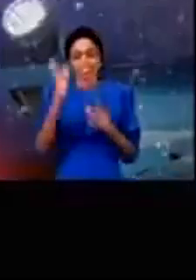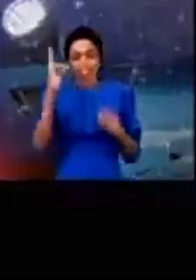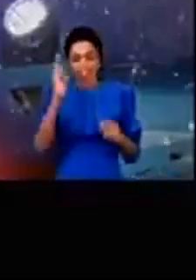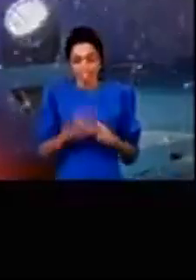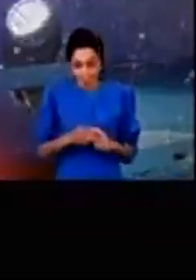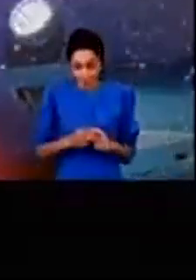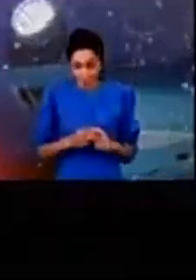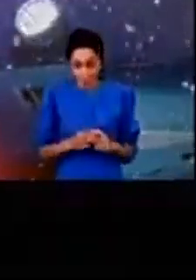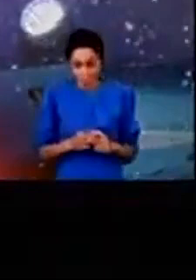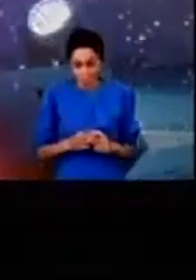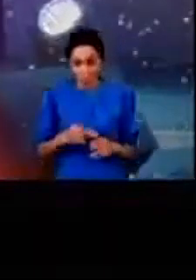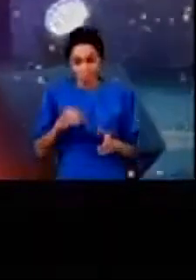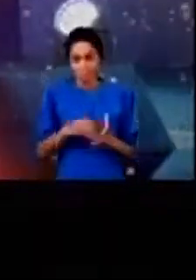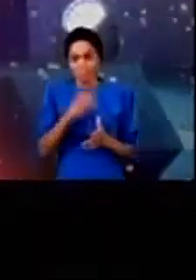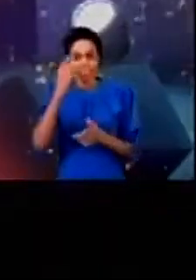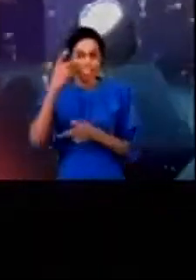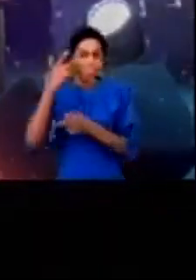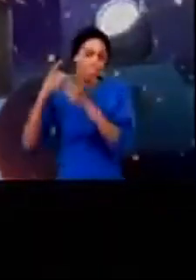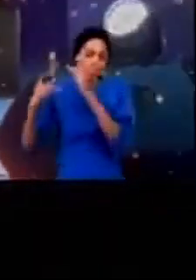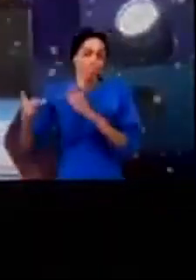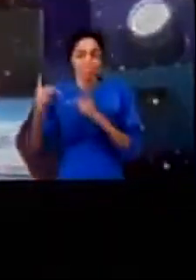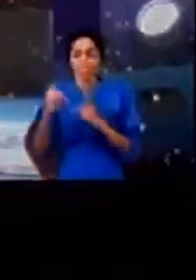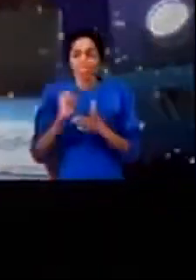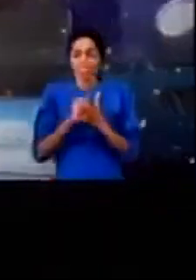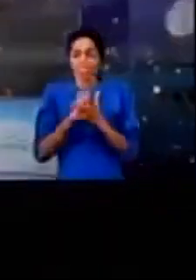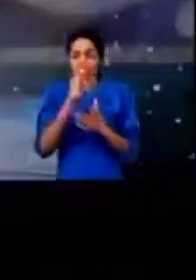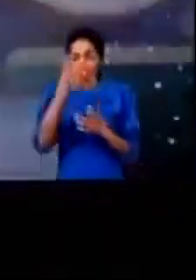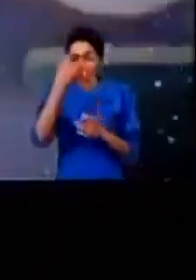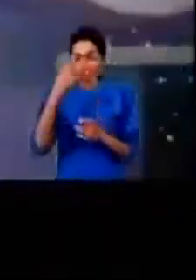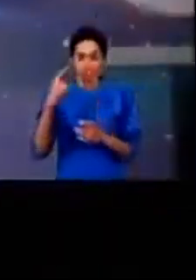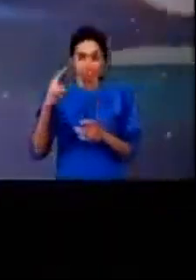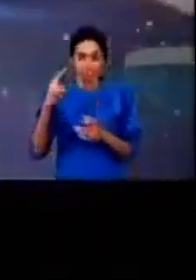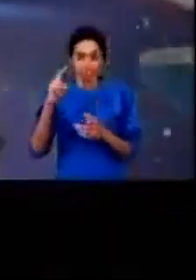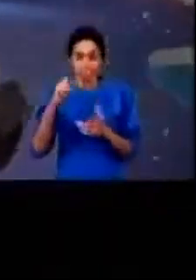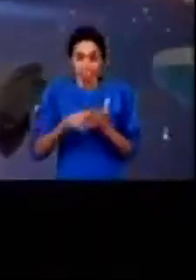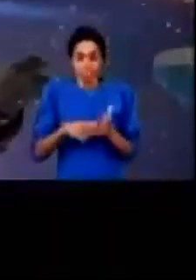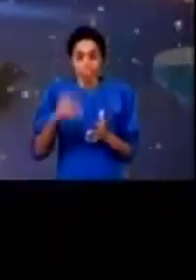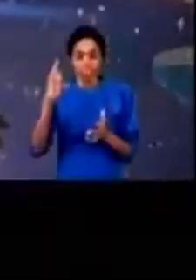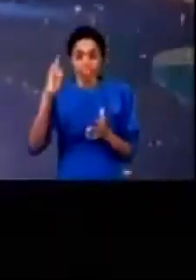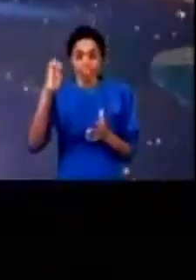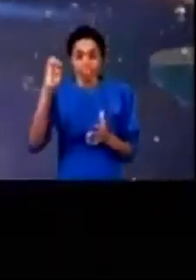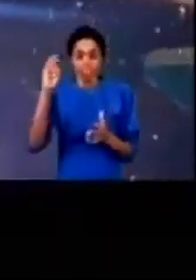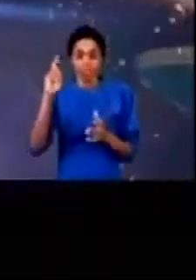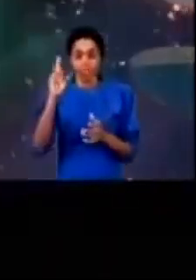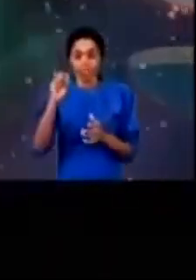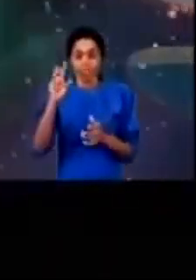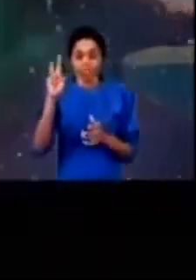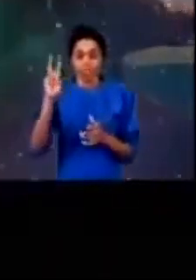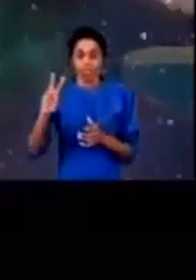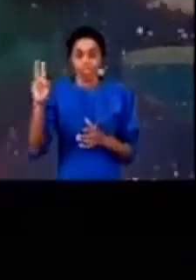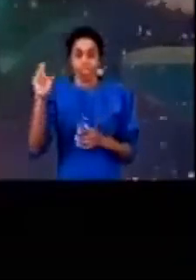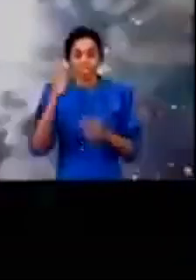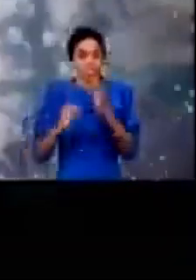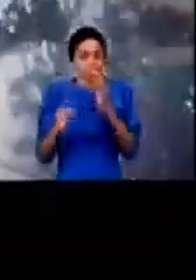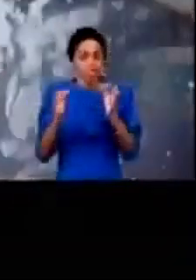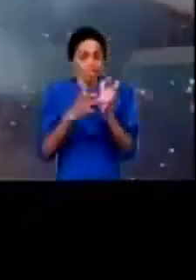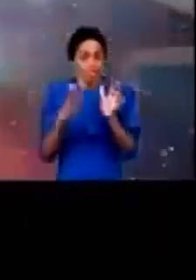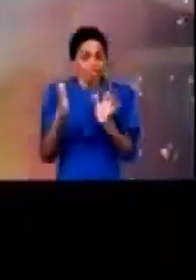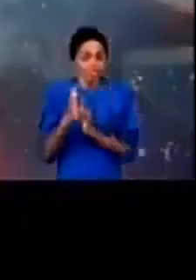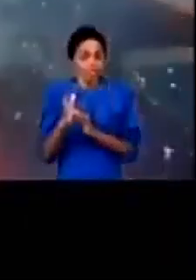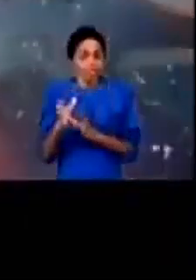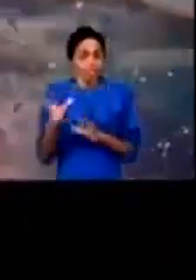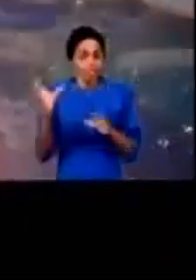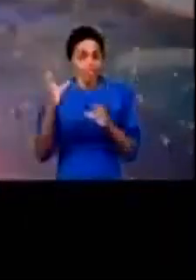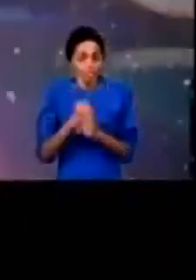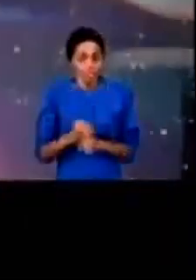If Jesus takes off his hand from upholding the earth, the stars, the moon,